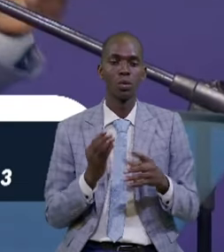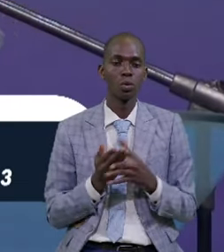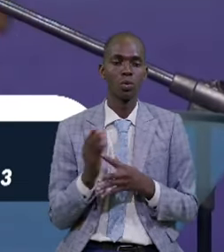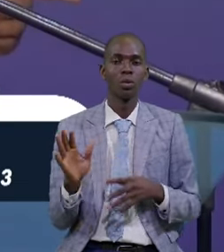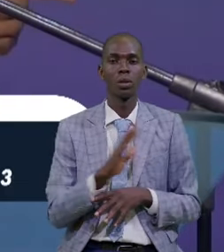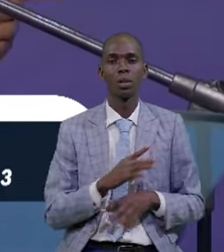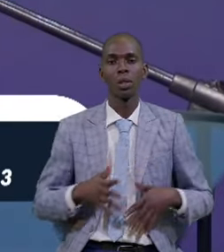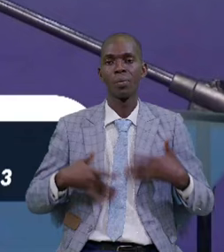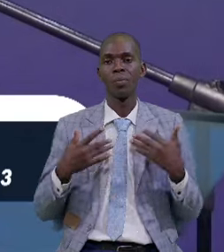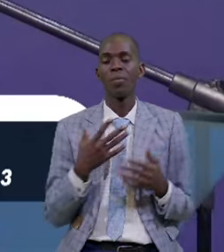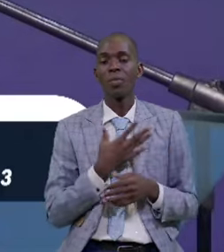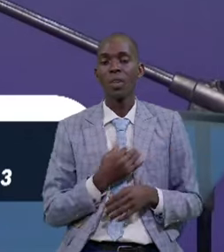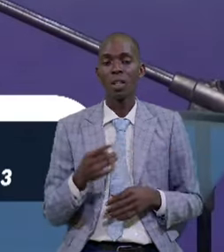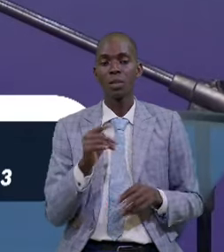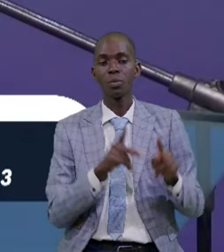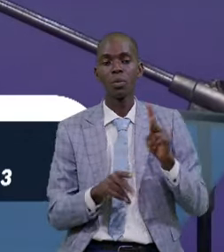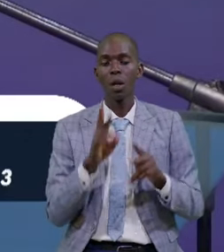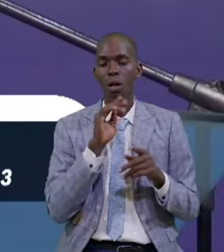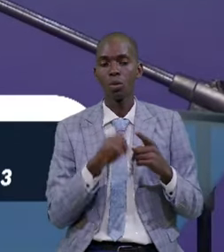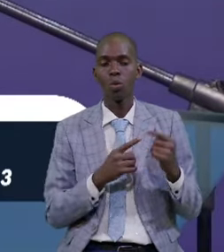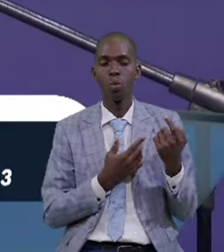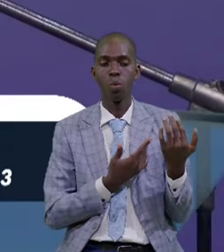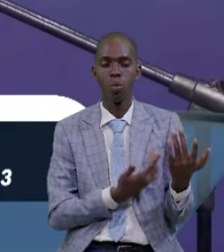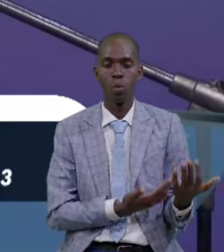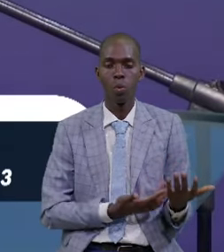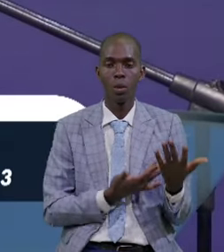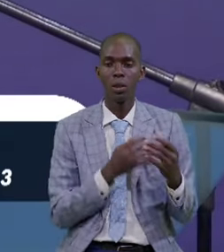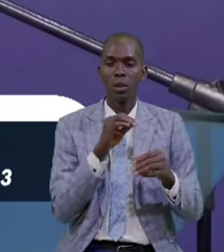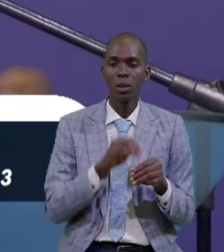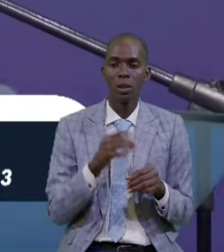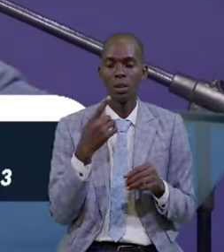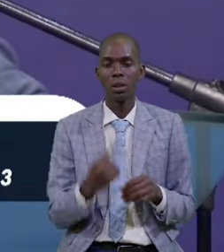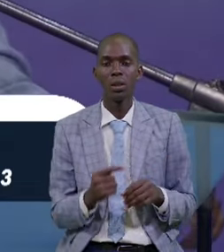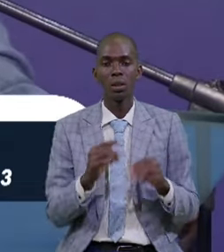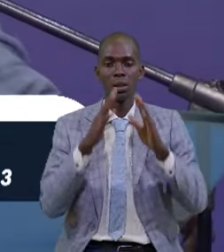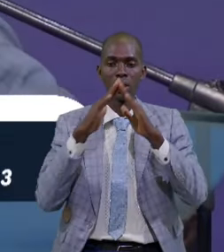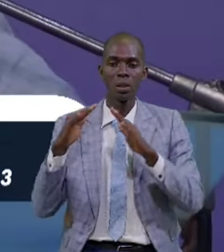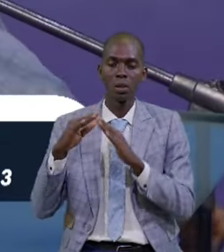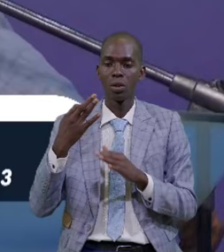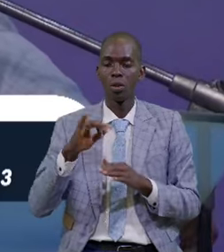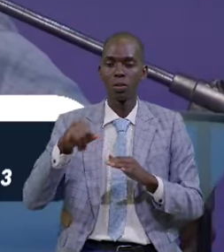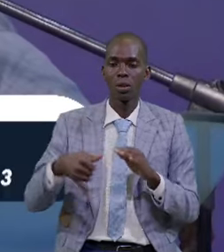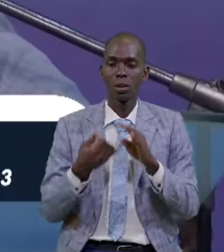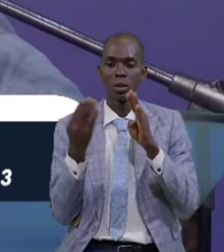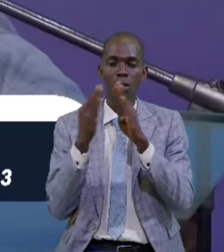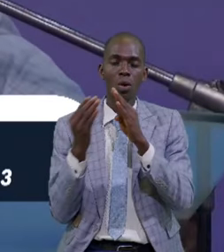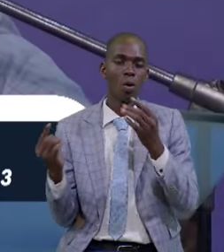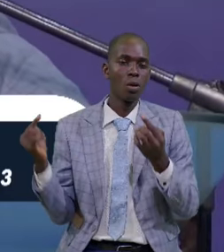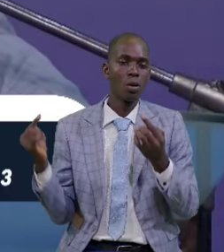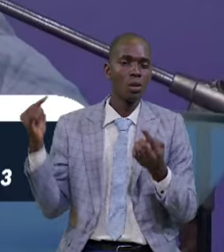to tarry ye in the city of Jerusalem until ye